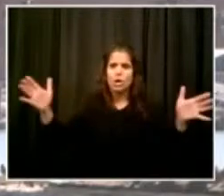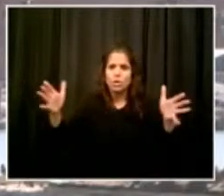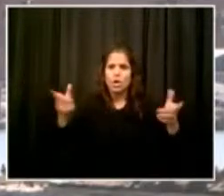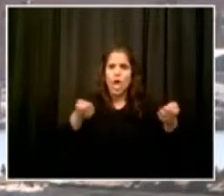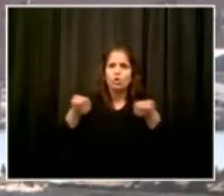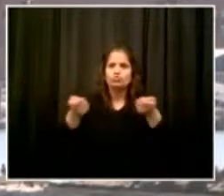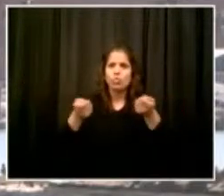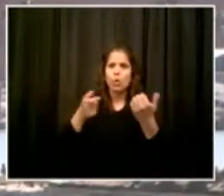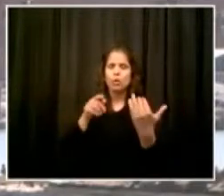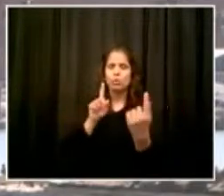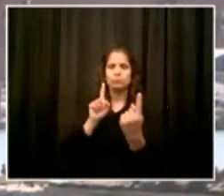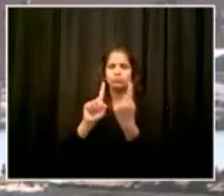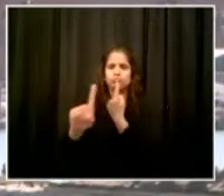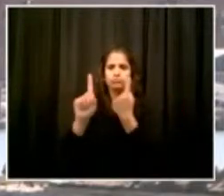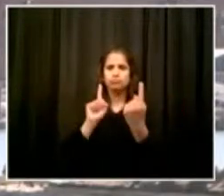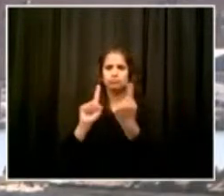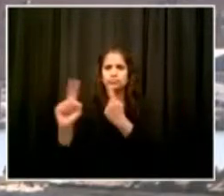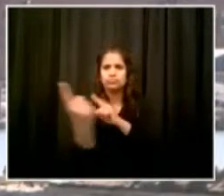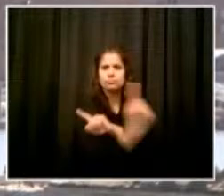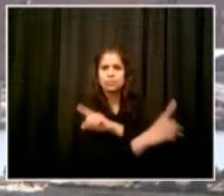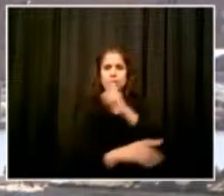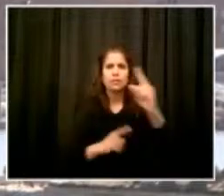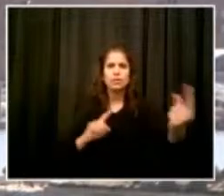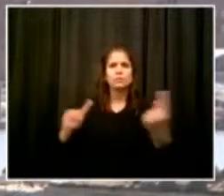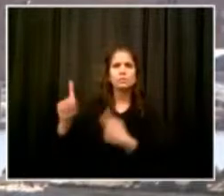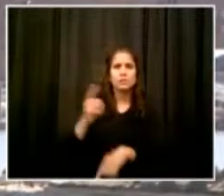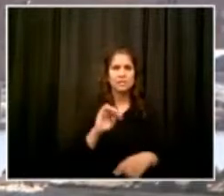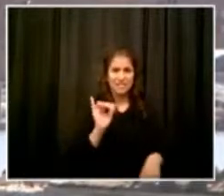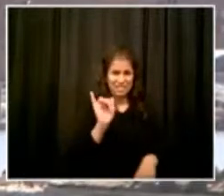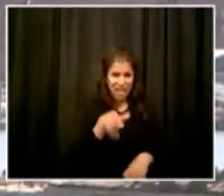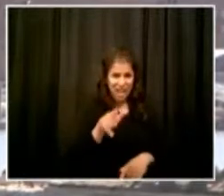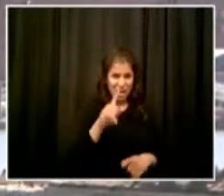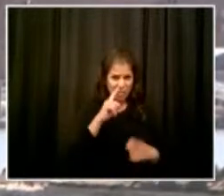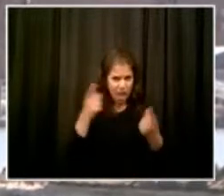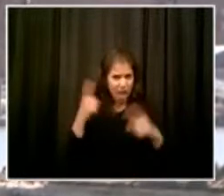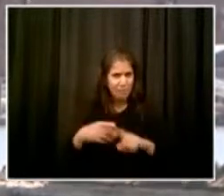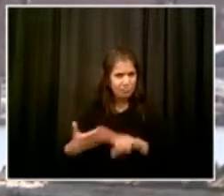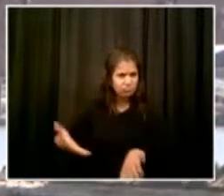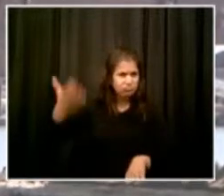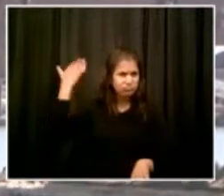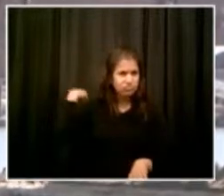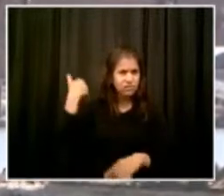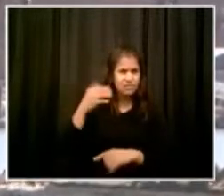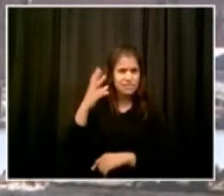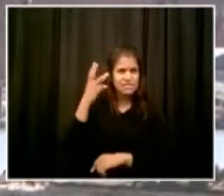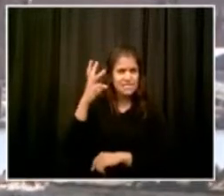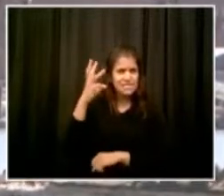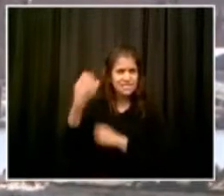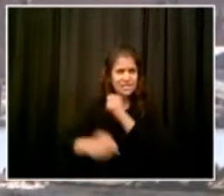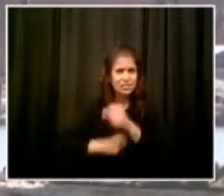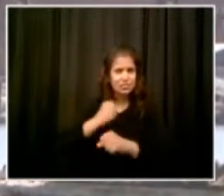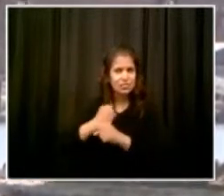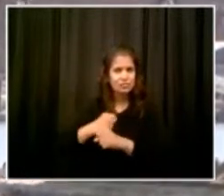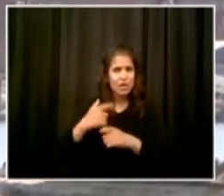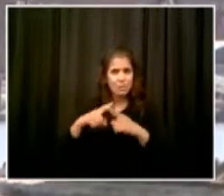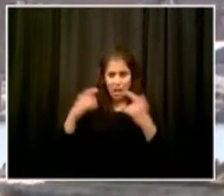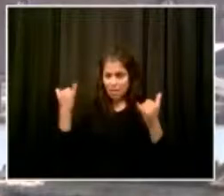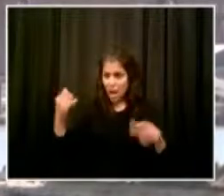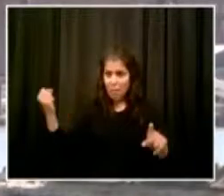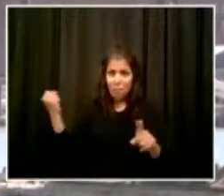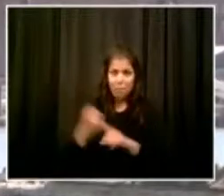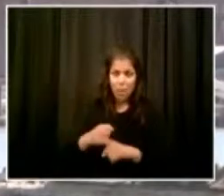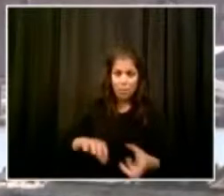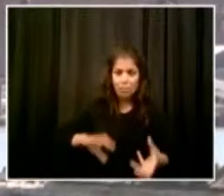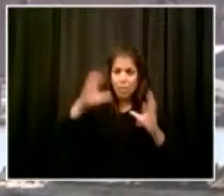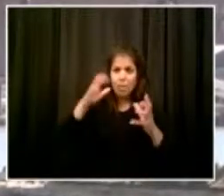One, how do you feel about kettling? And then two, what was done after